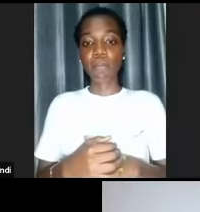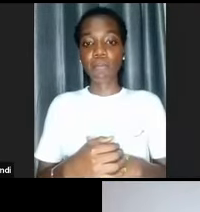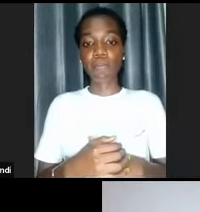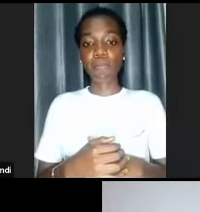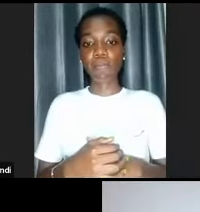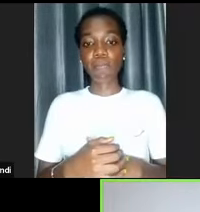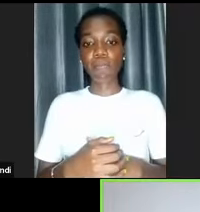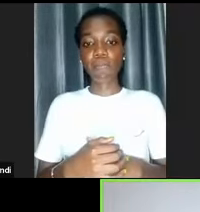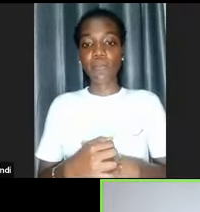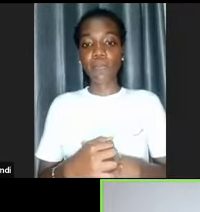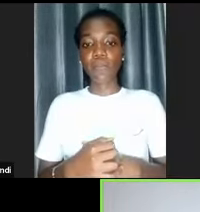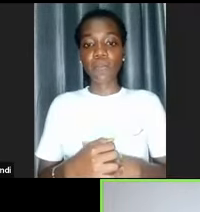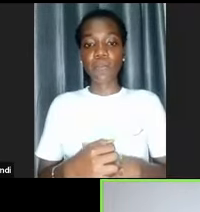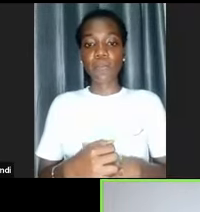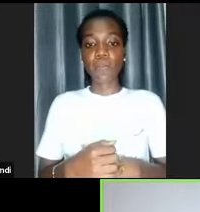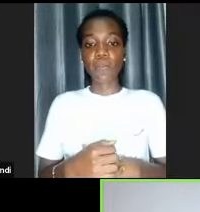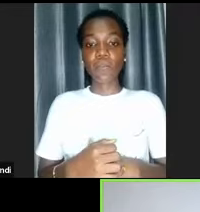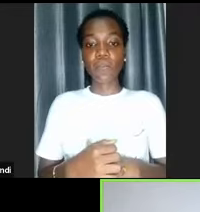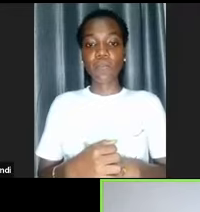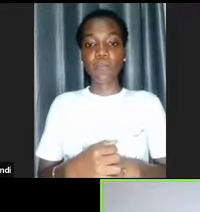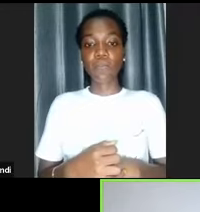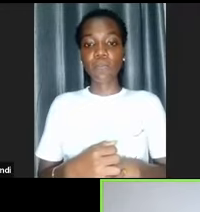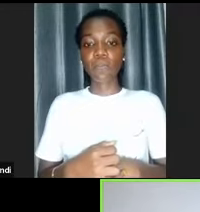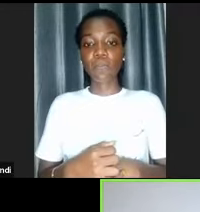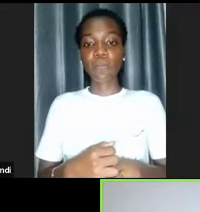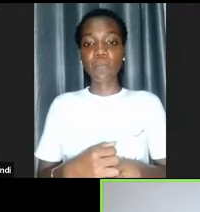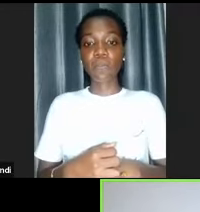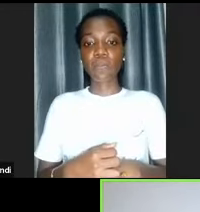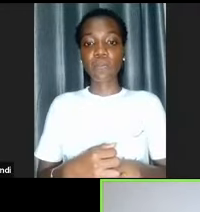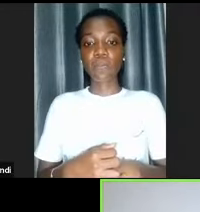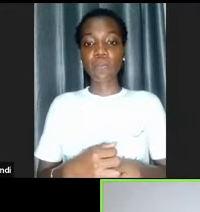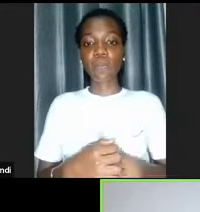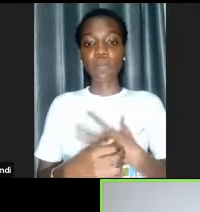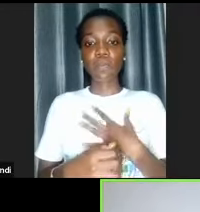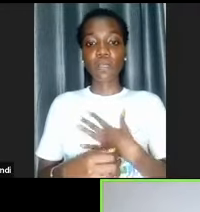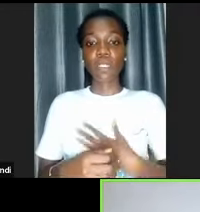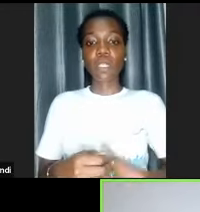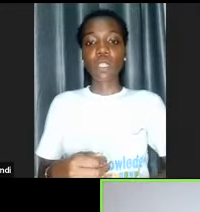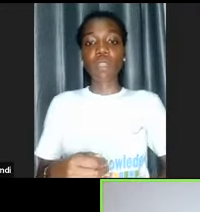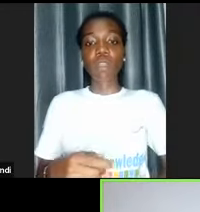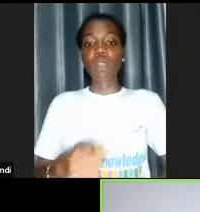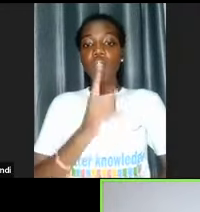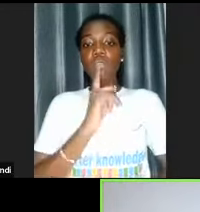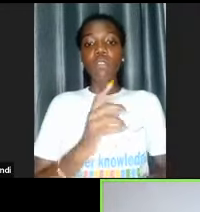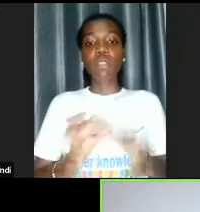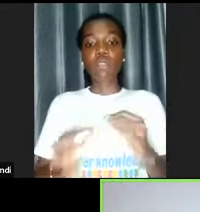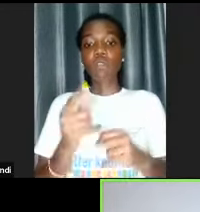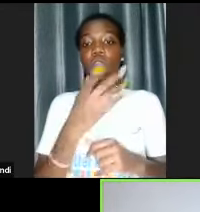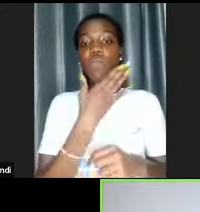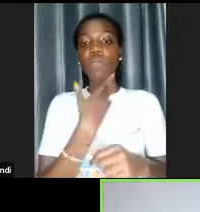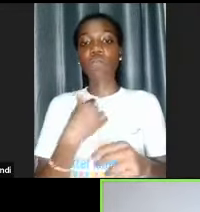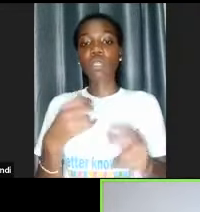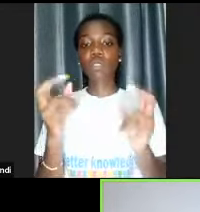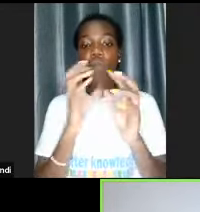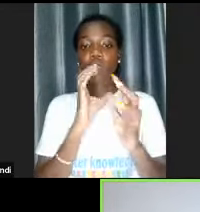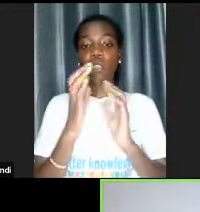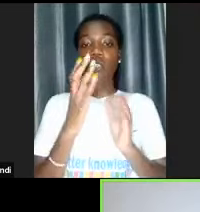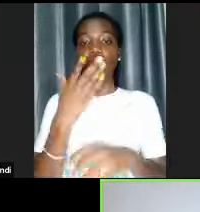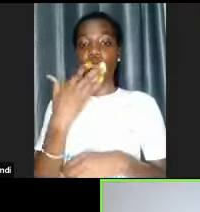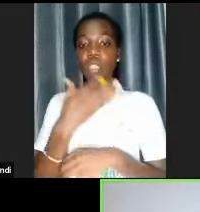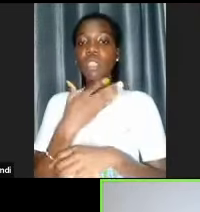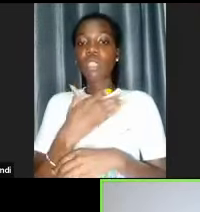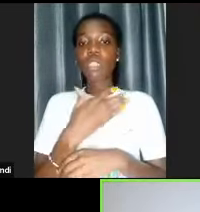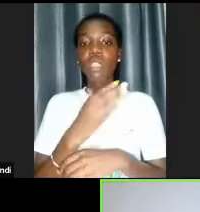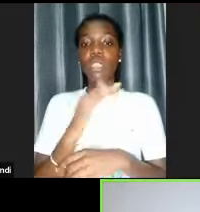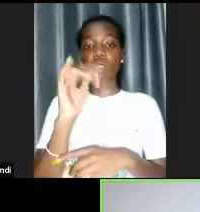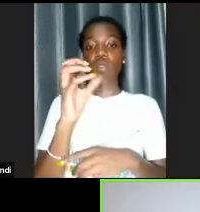and panelists. Yeah, so if you're looking to catch up on this conversation, Joanne and Co, because I'm